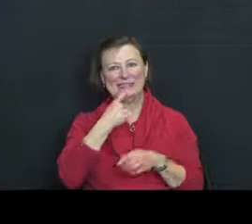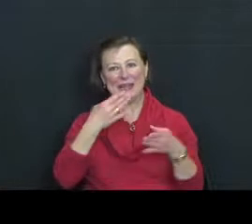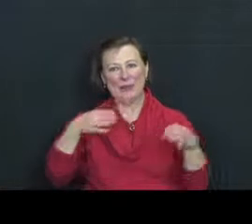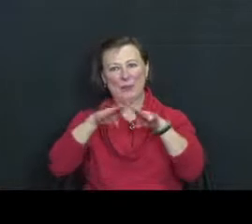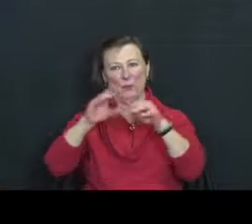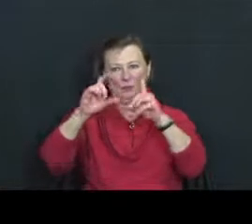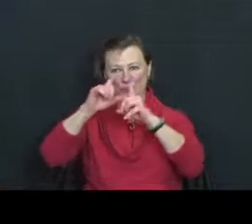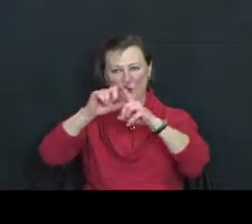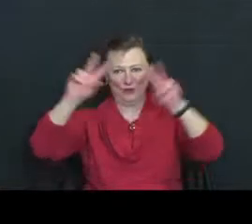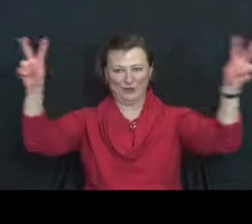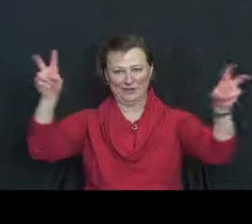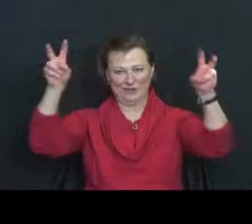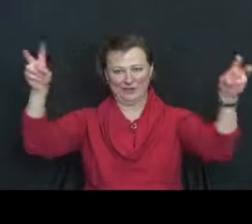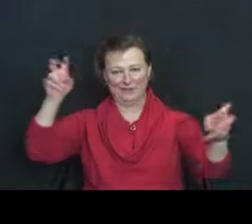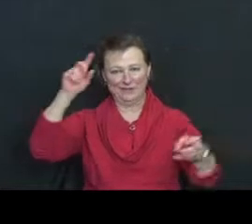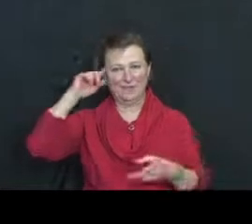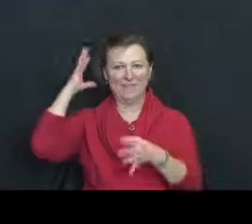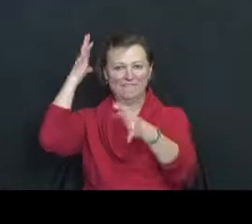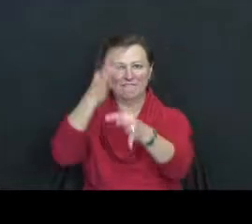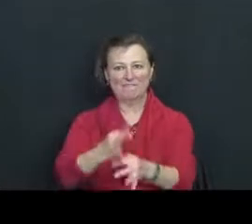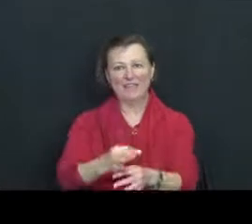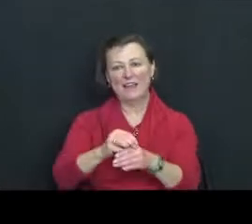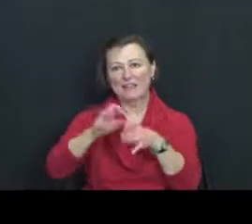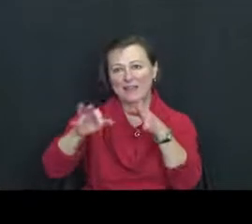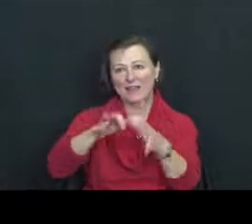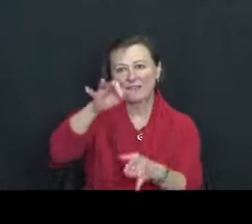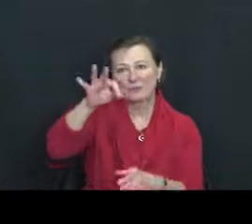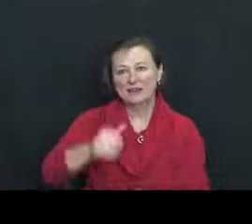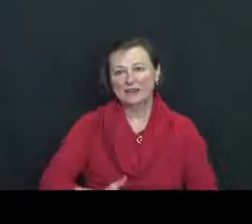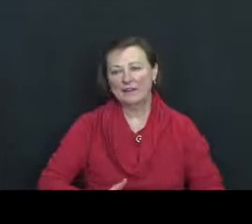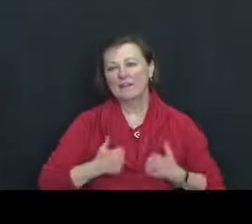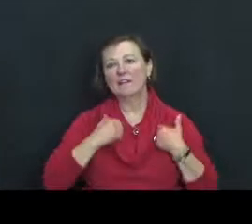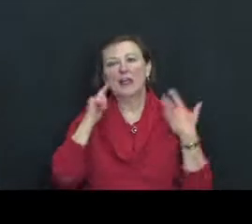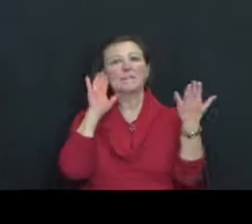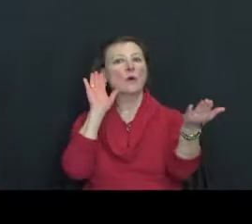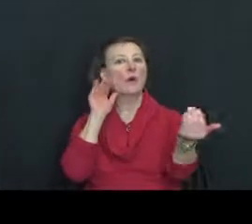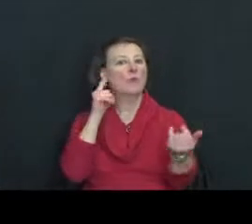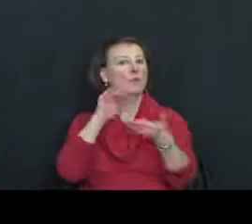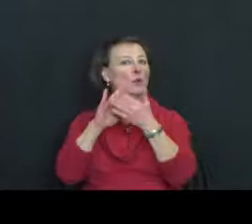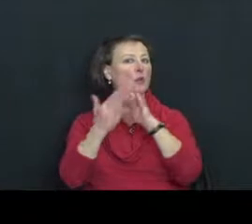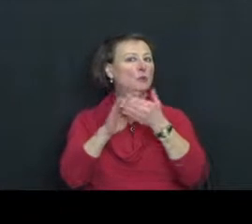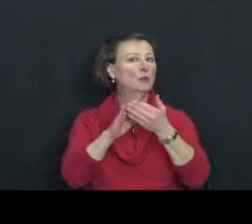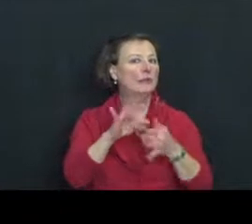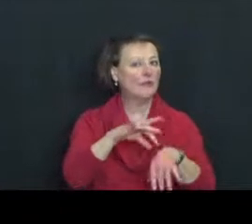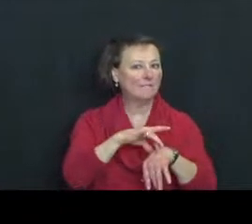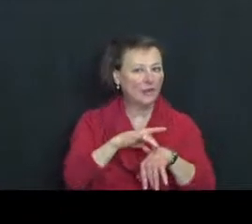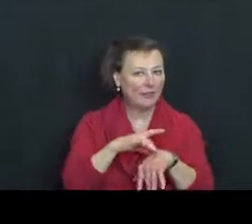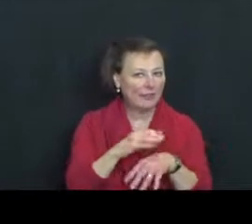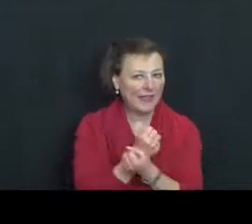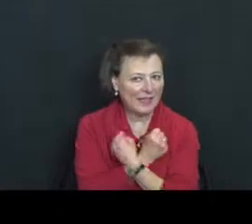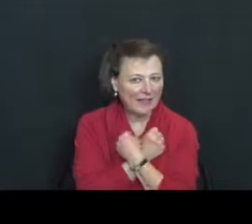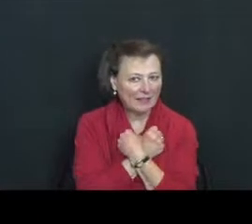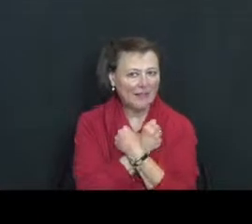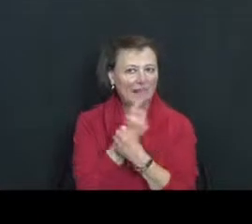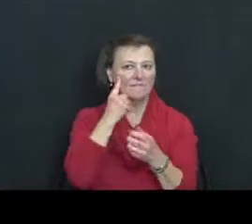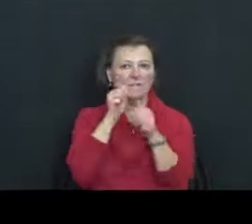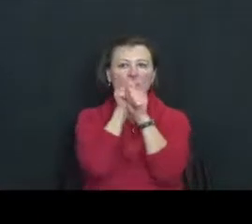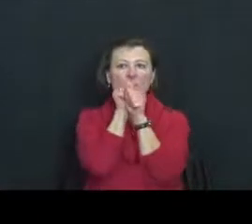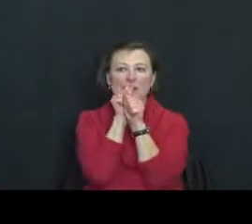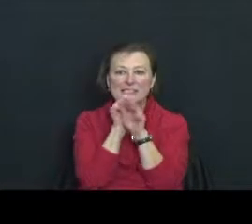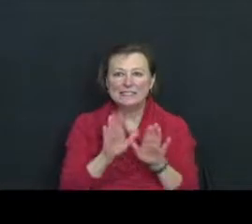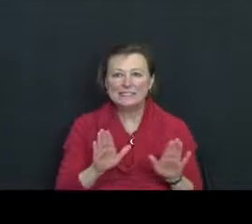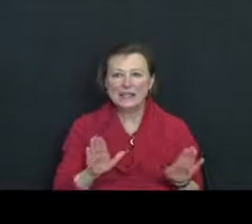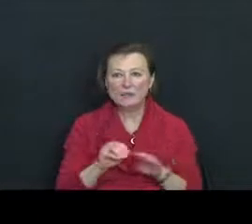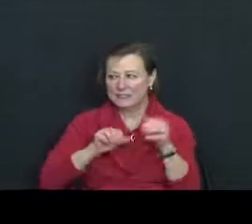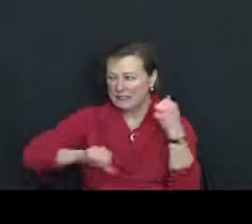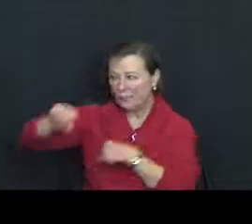words. May faith in the Spirit of life, hope for the community of earth, and love